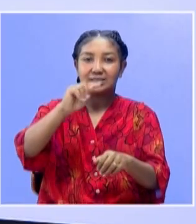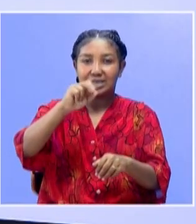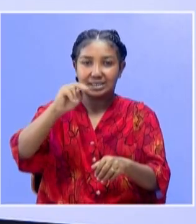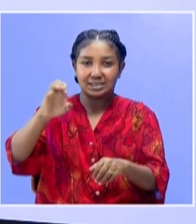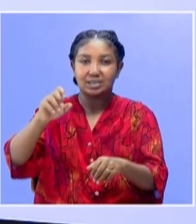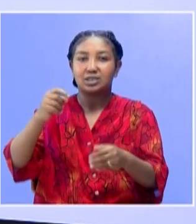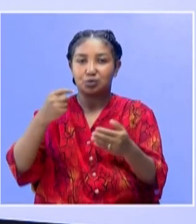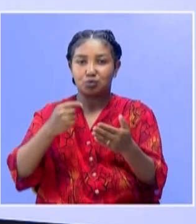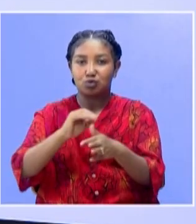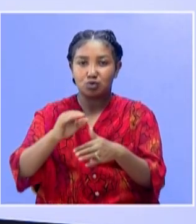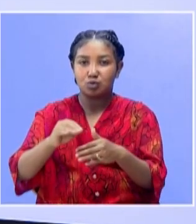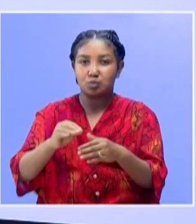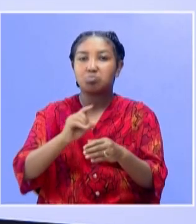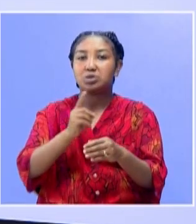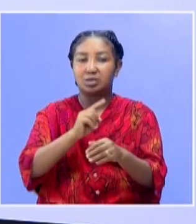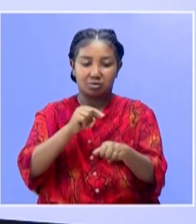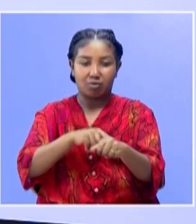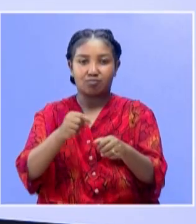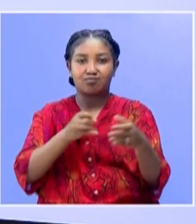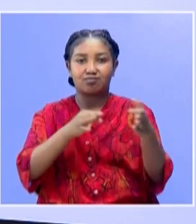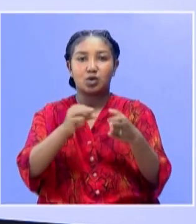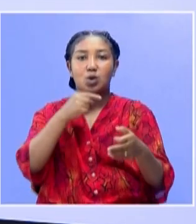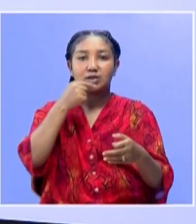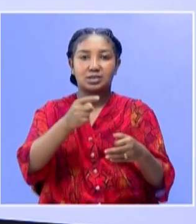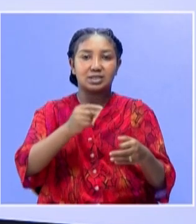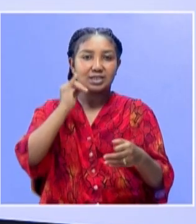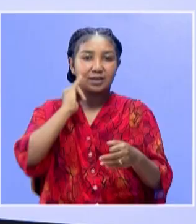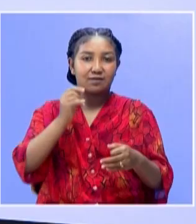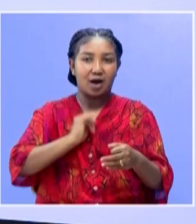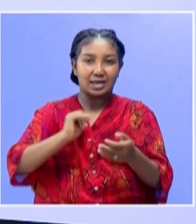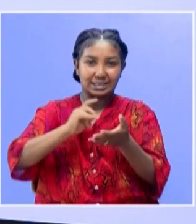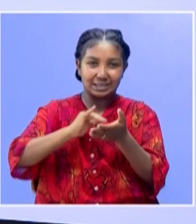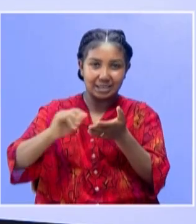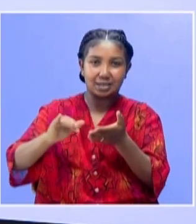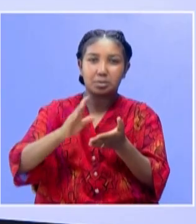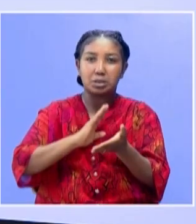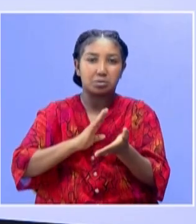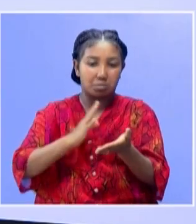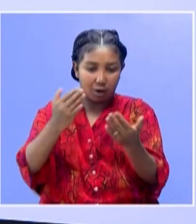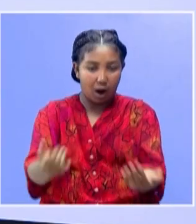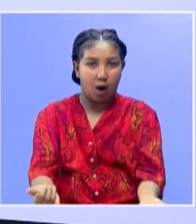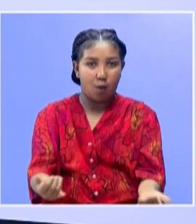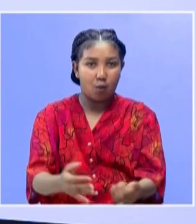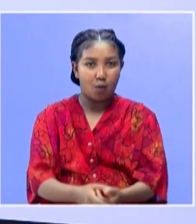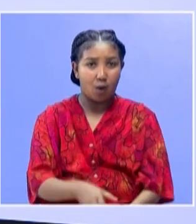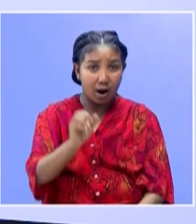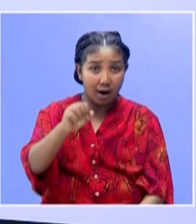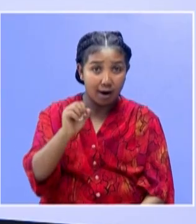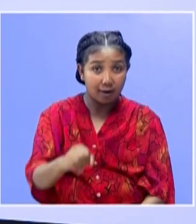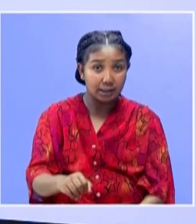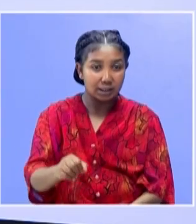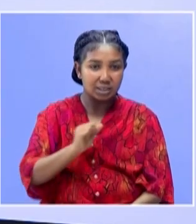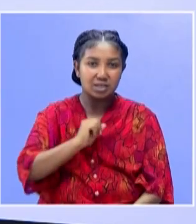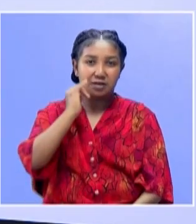we use here implies the time. When you say, if I study, that is now. Yes? That